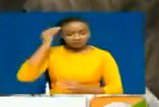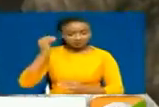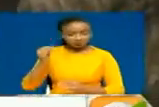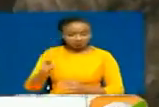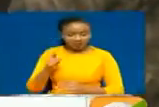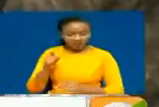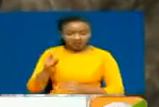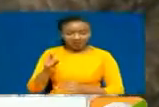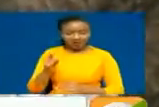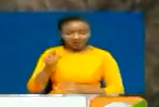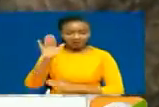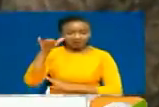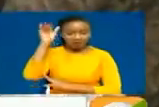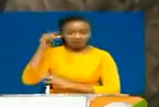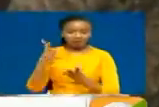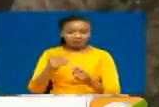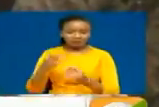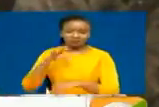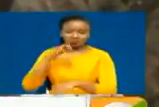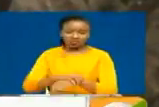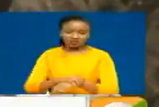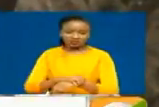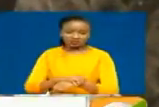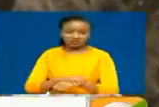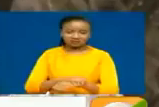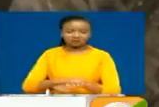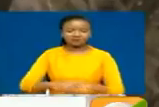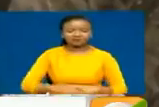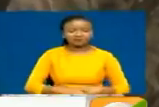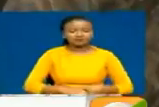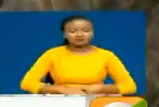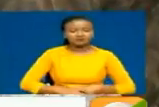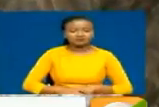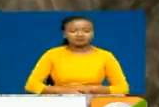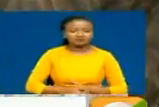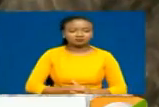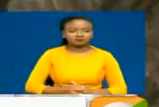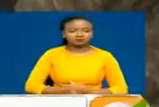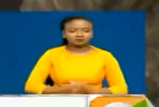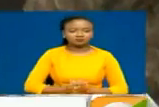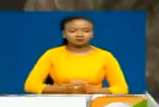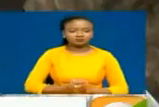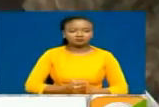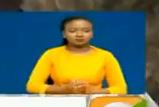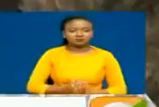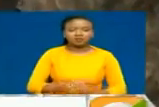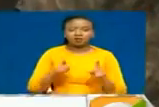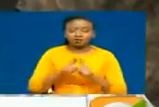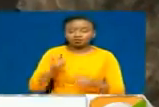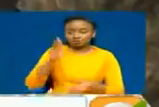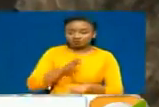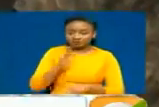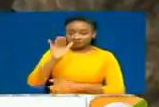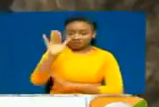are easy to get because rendiles and gabras don't sell female camels. Somalis are the only people who sell female camels.